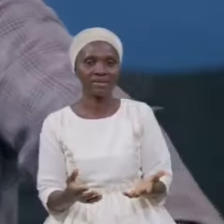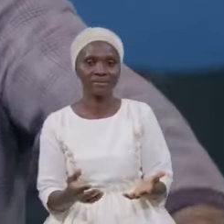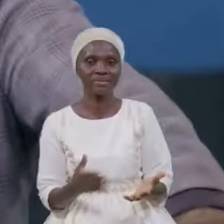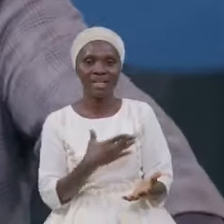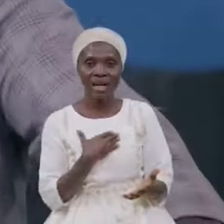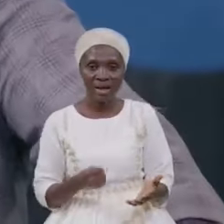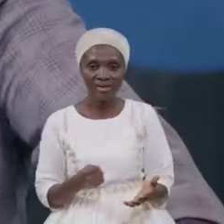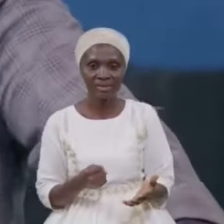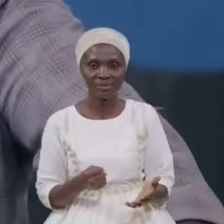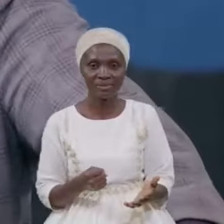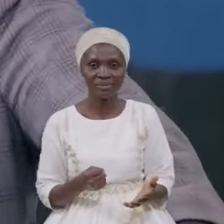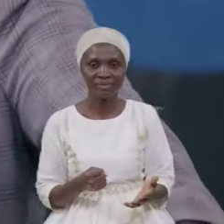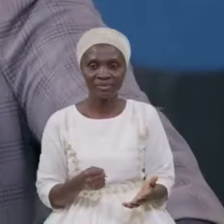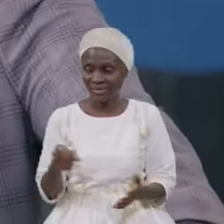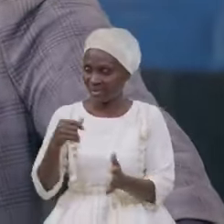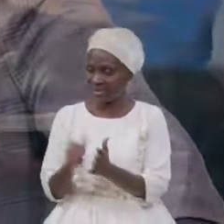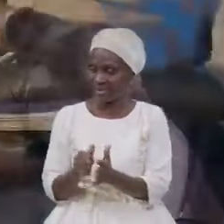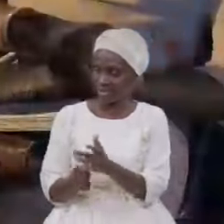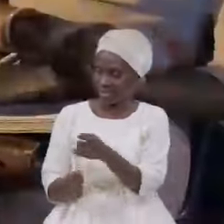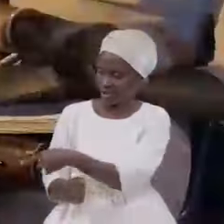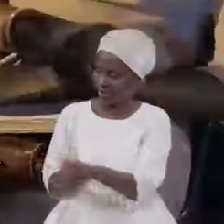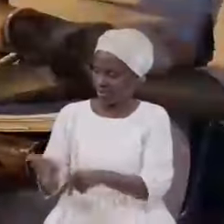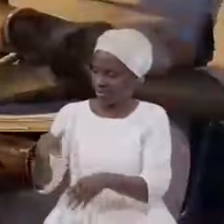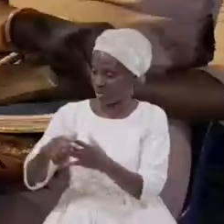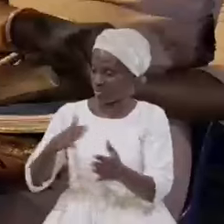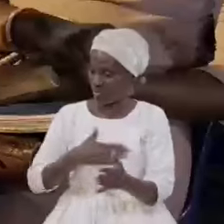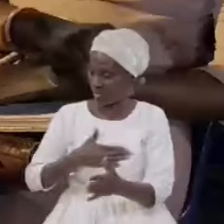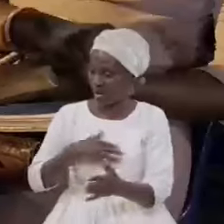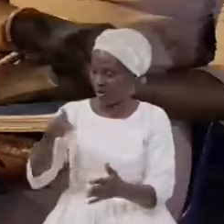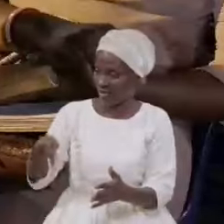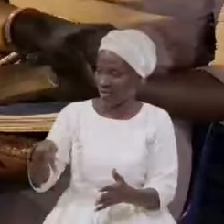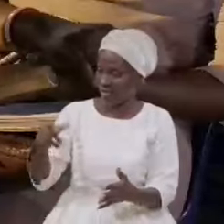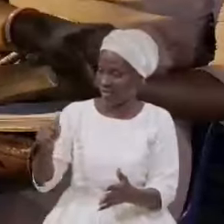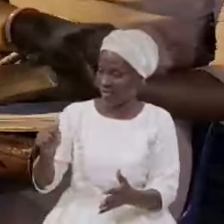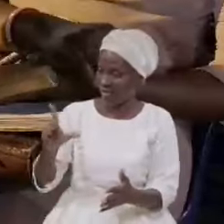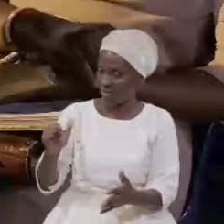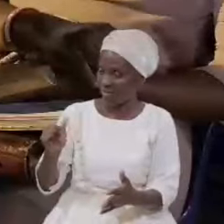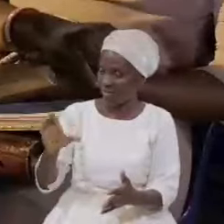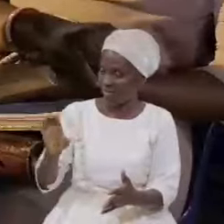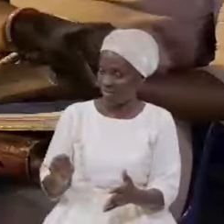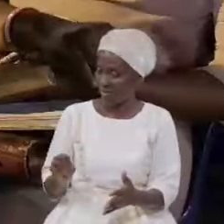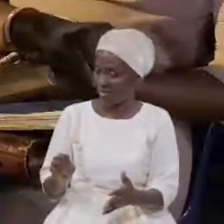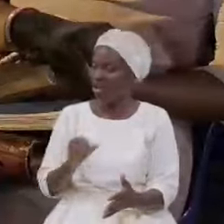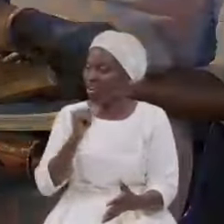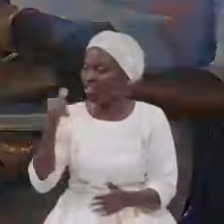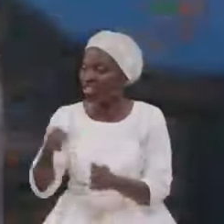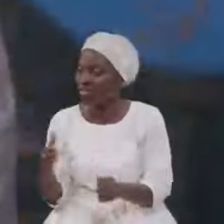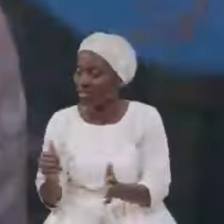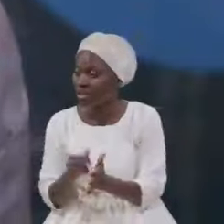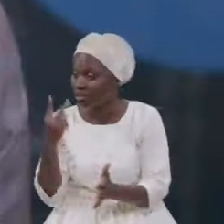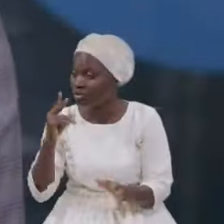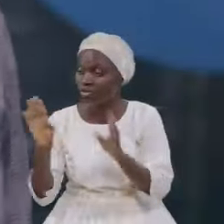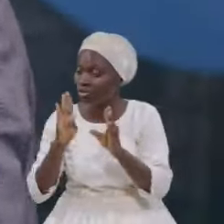see, you talk about. And so nobody was talking about it. And the husband of Beersheba, who could